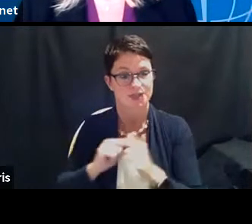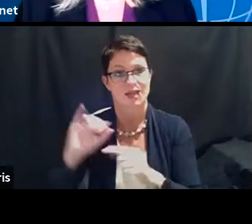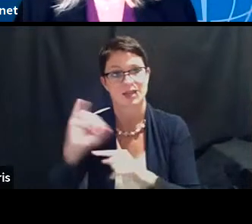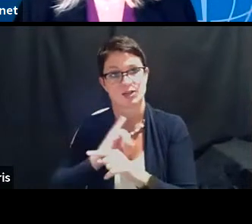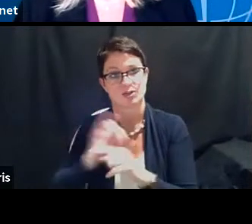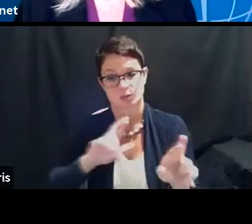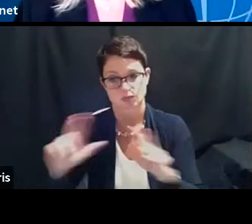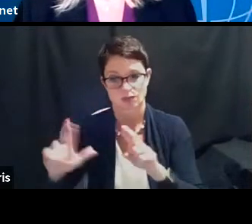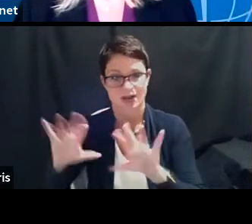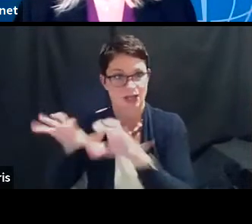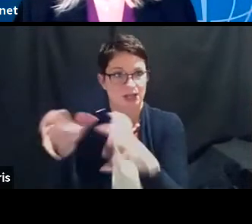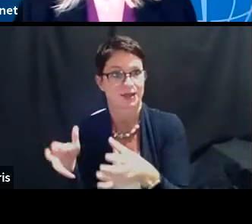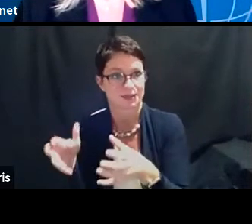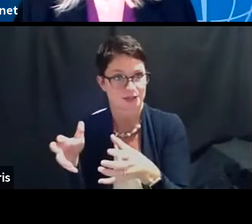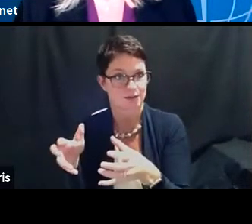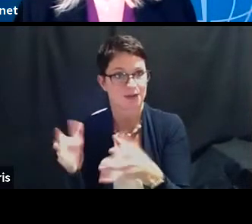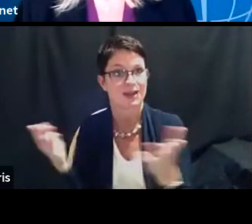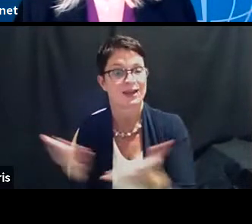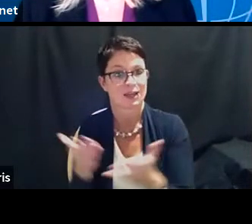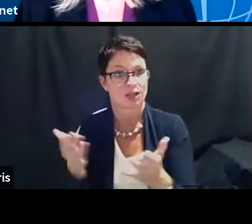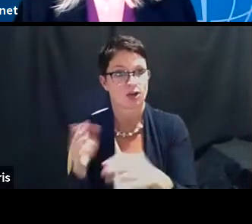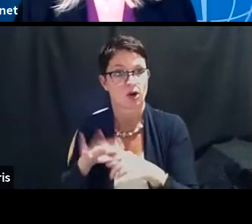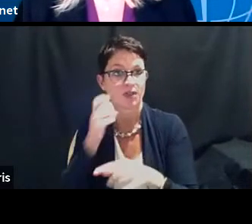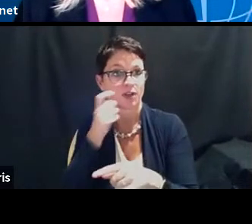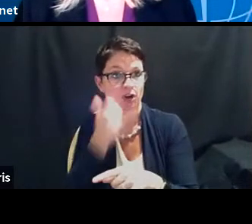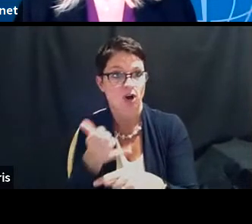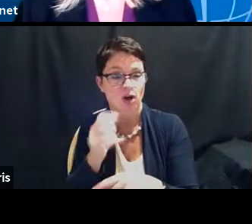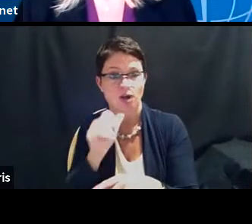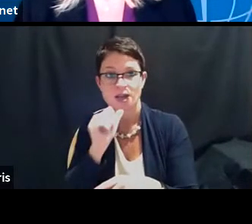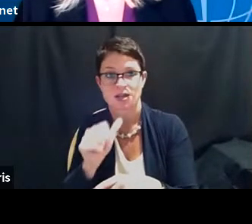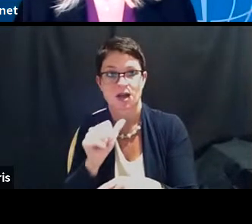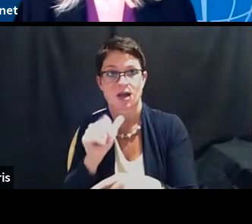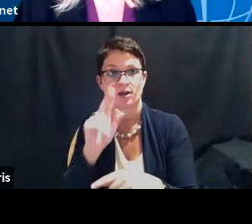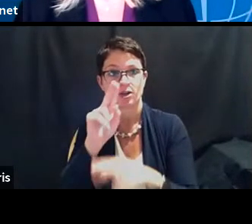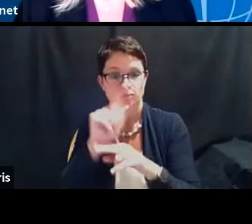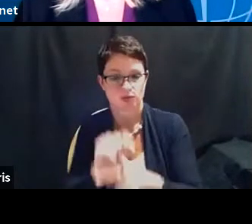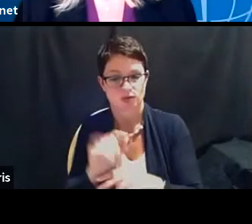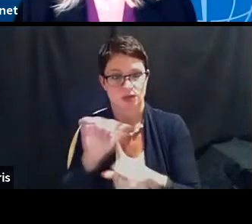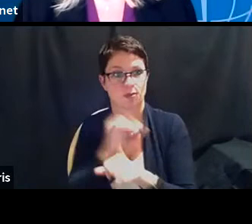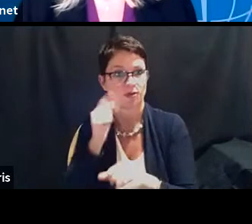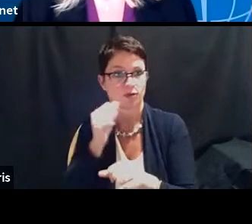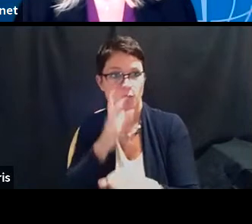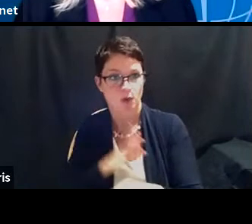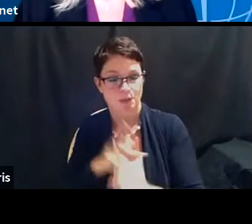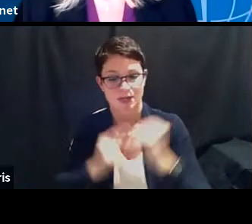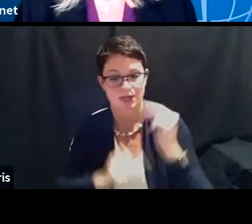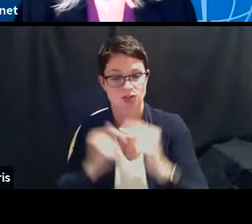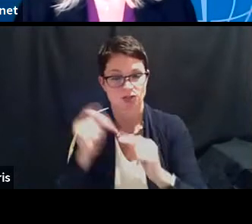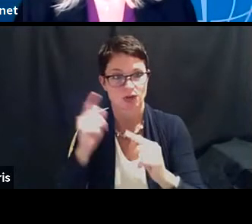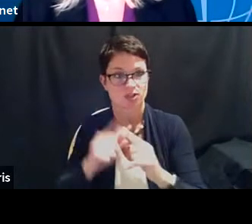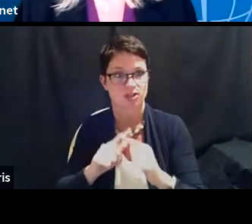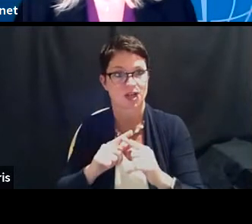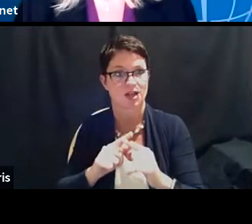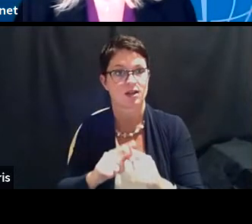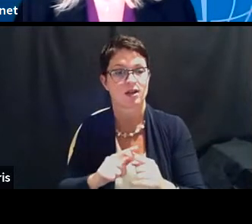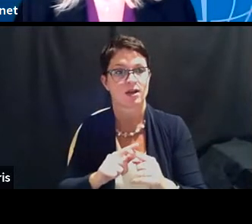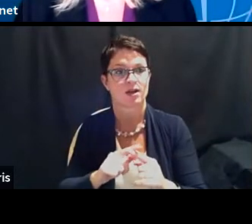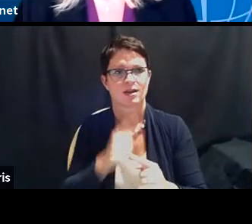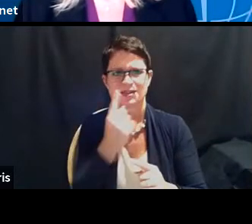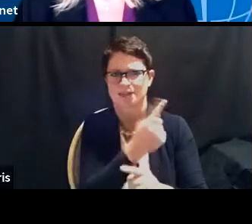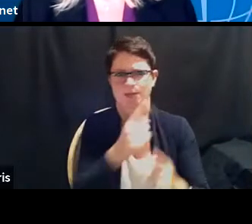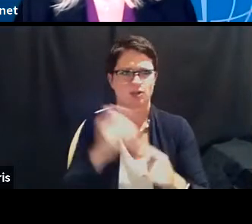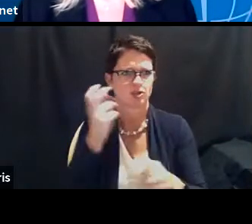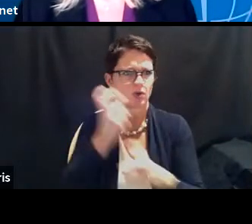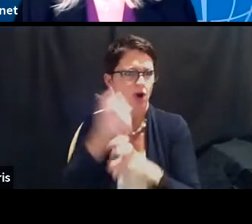Readiness Collective, here on the call with us, Non-Traditional Employment for Women, Construction Skills, and Hormats to Hard Hats, are all committed